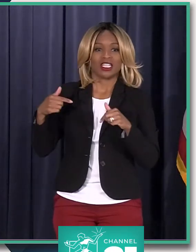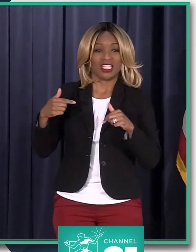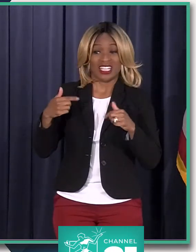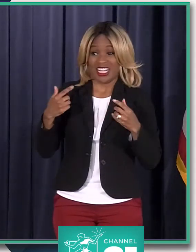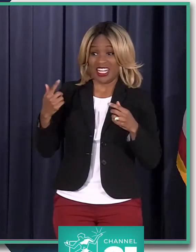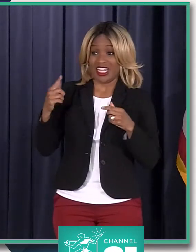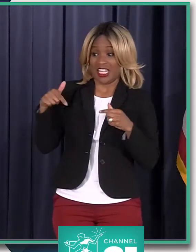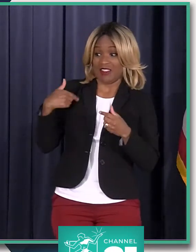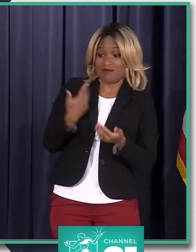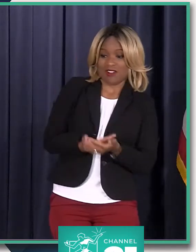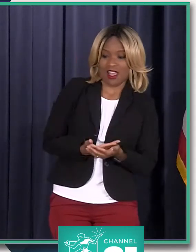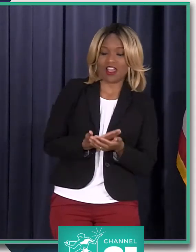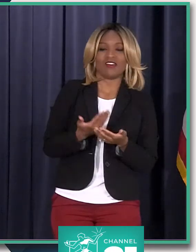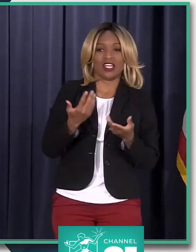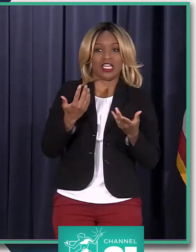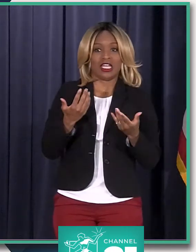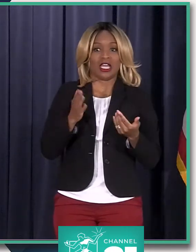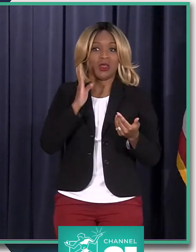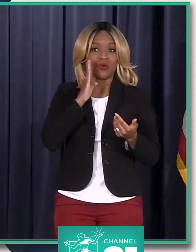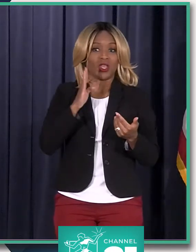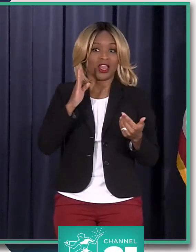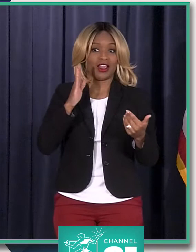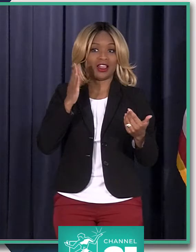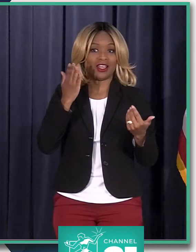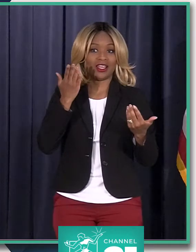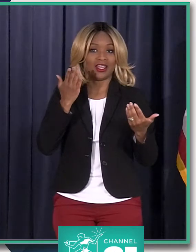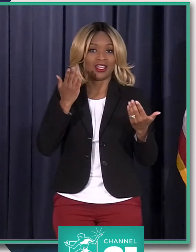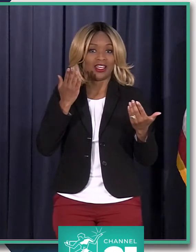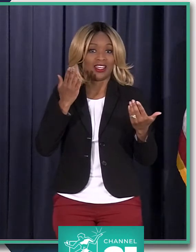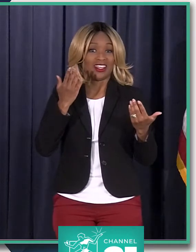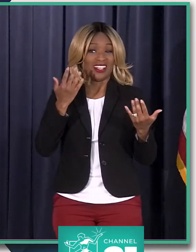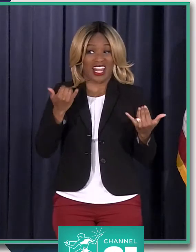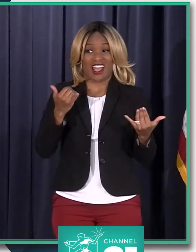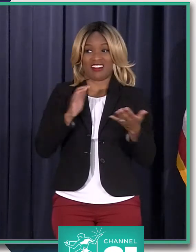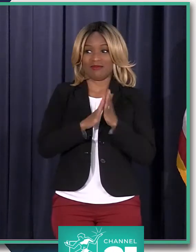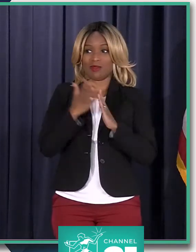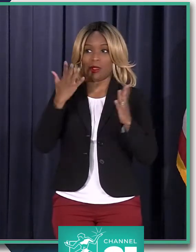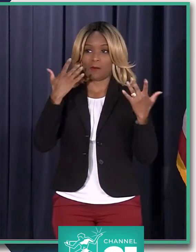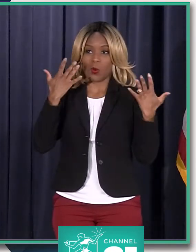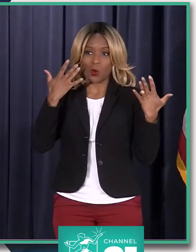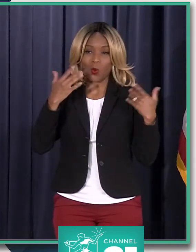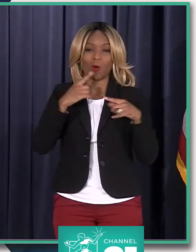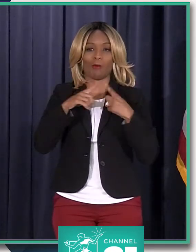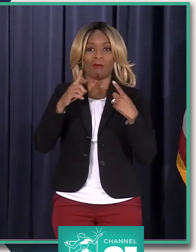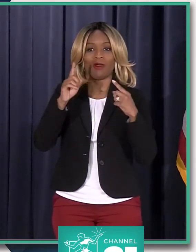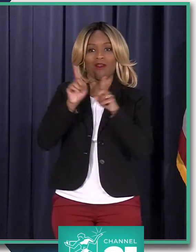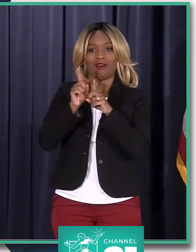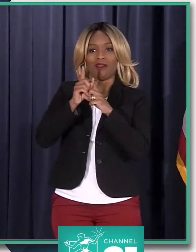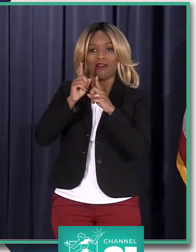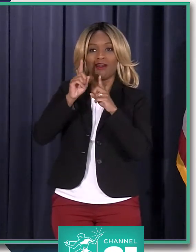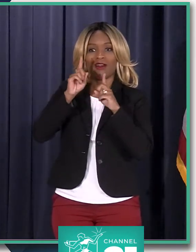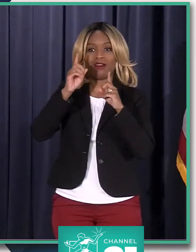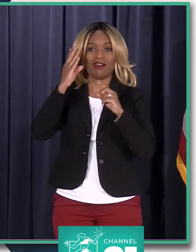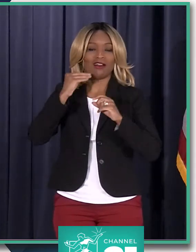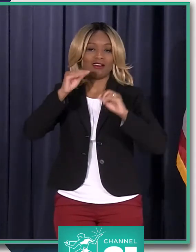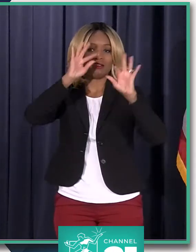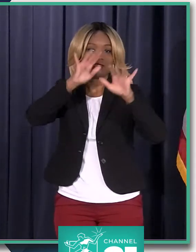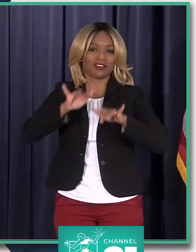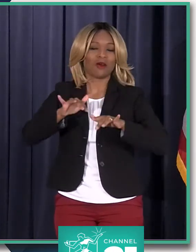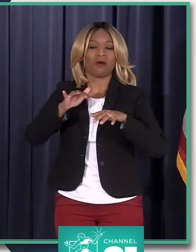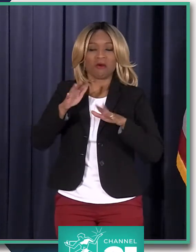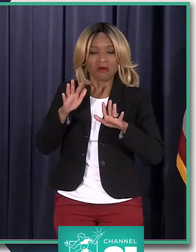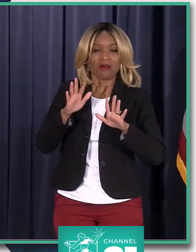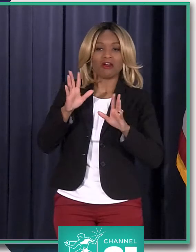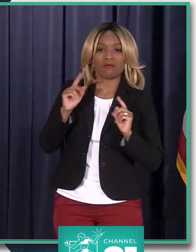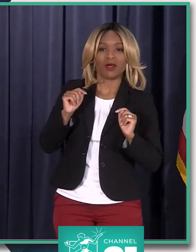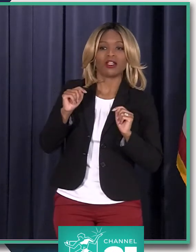snow in the not-too-distant future. I know he'll keep the buses on the road, but he's doing an absolutely outstanding job. So for many of you, for